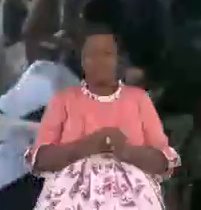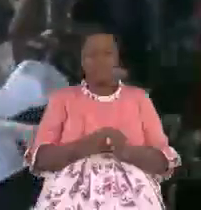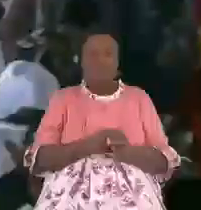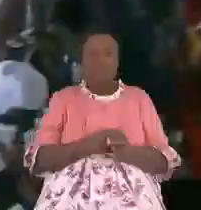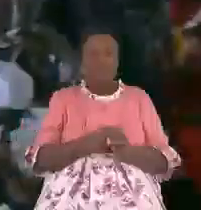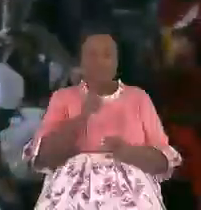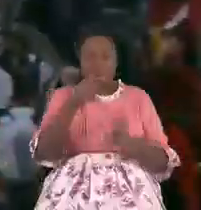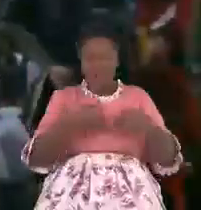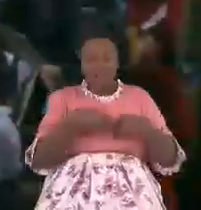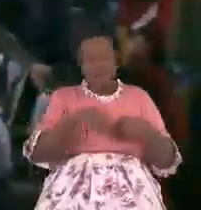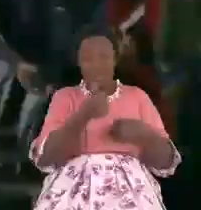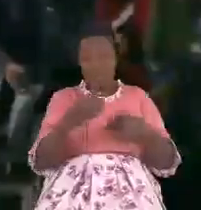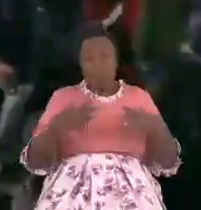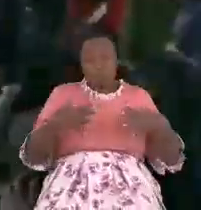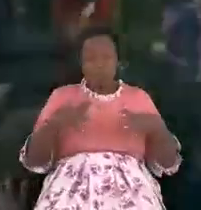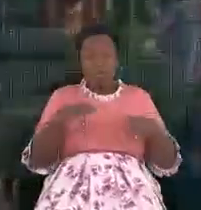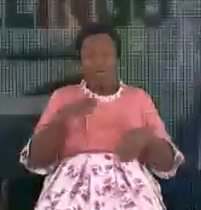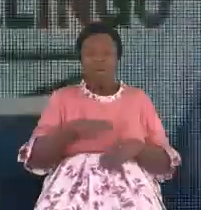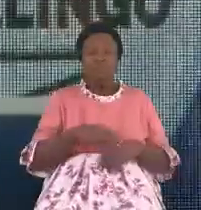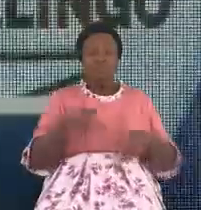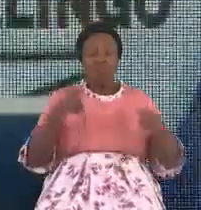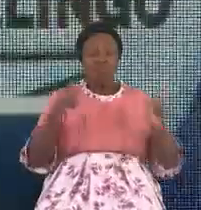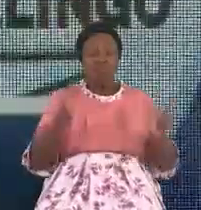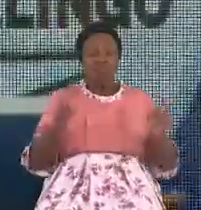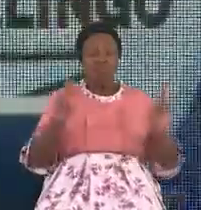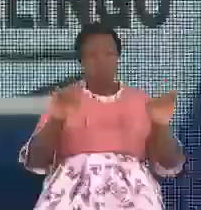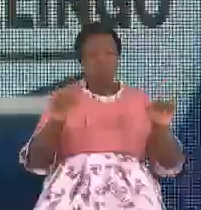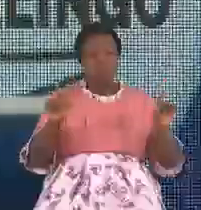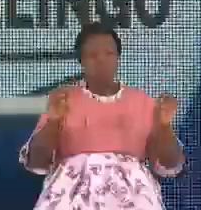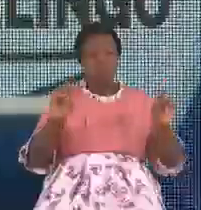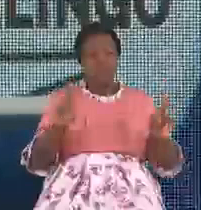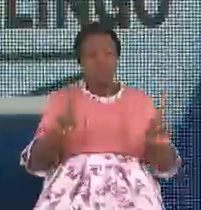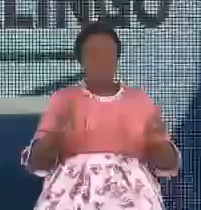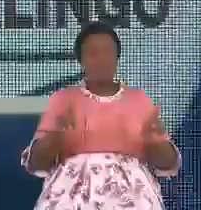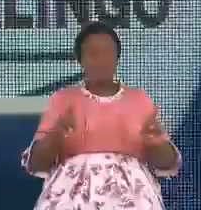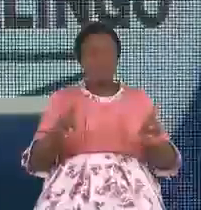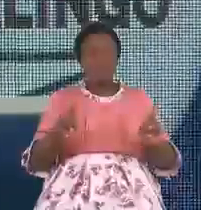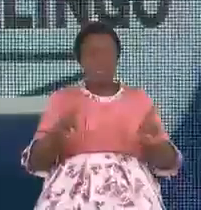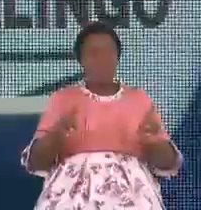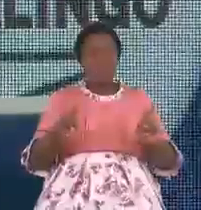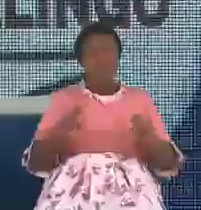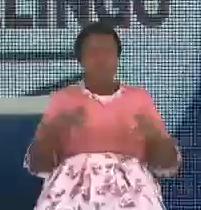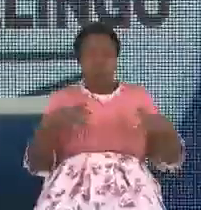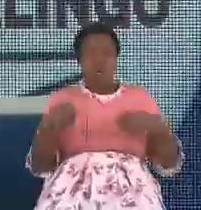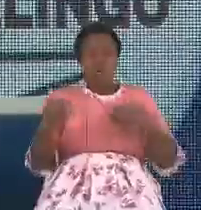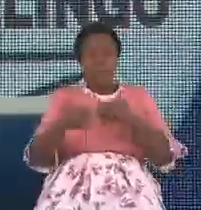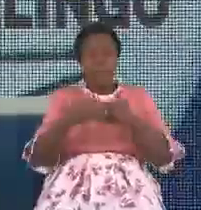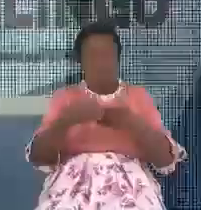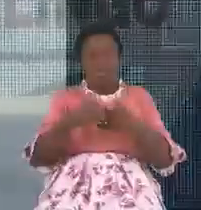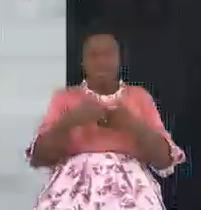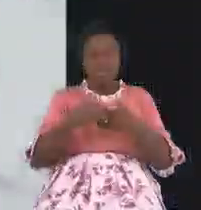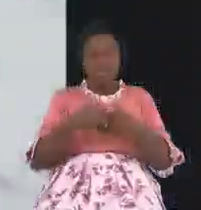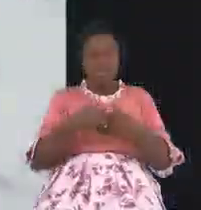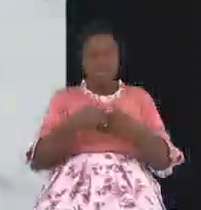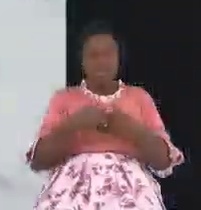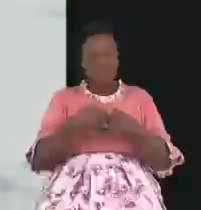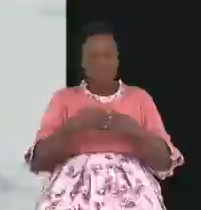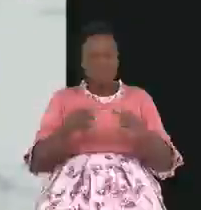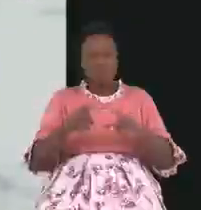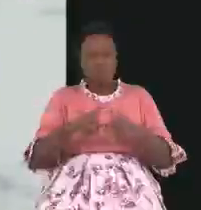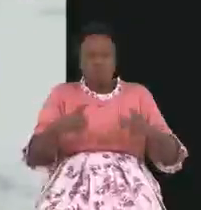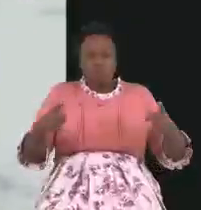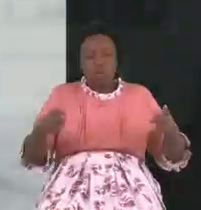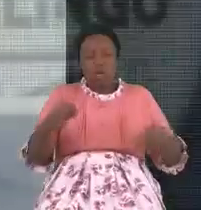swelling goiter hunchback elephant jesus ernie